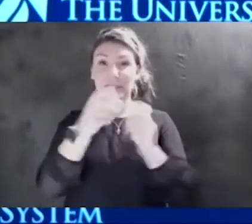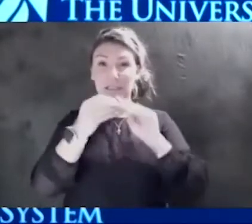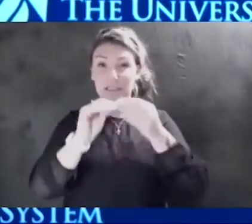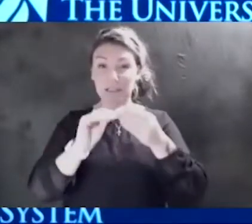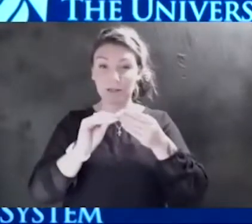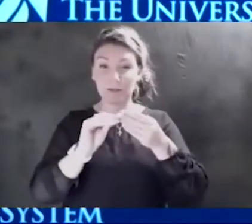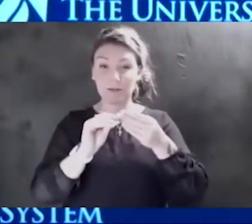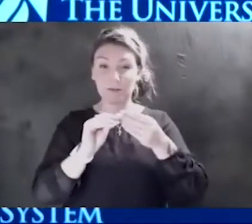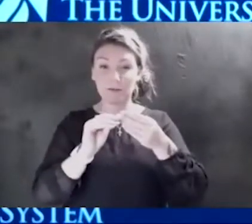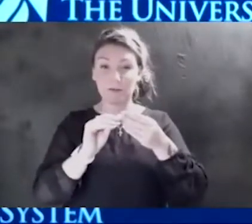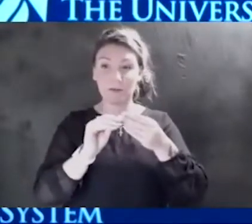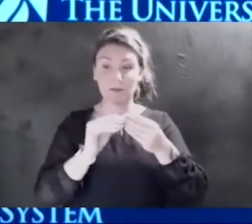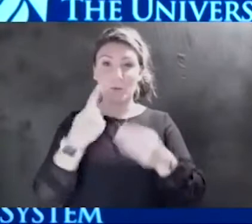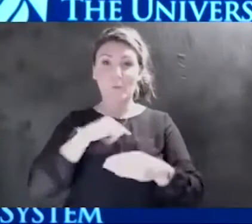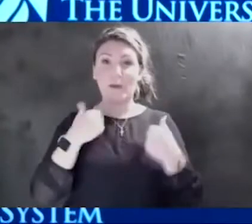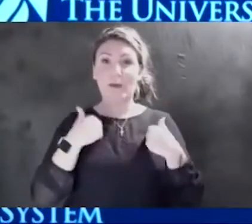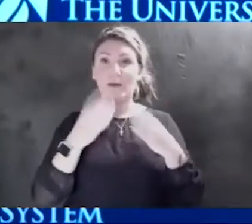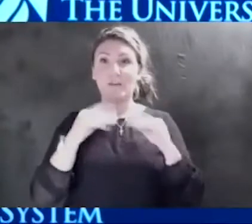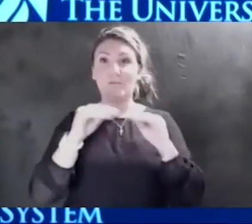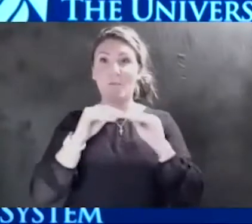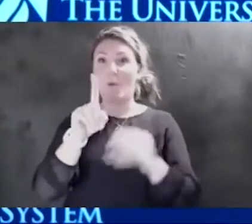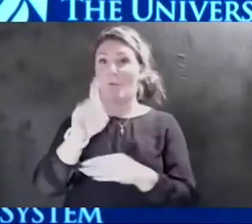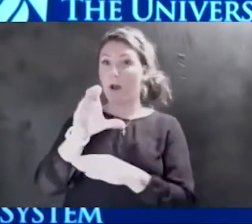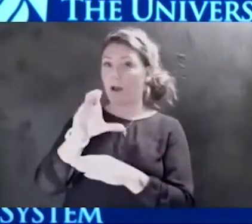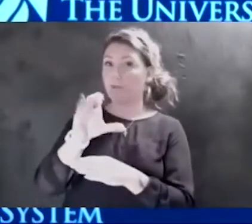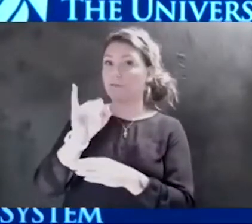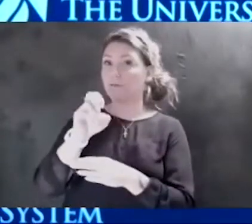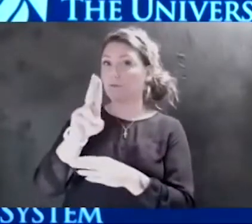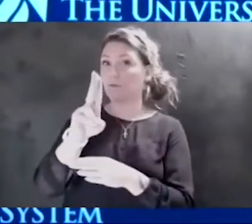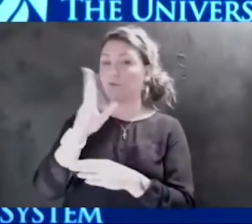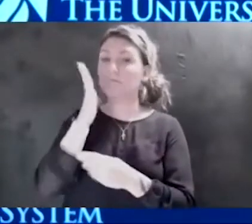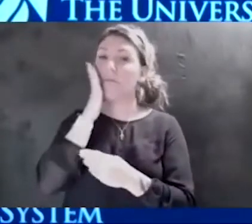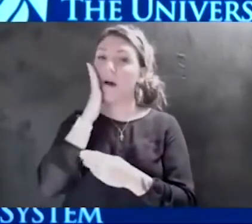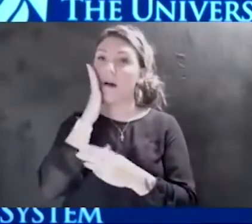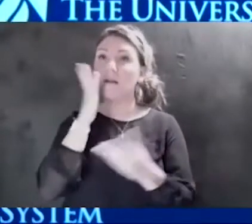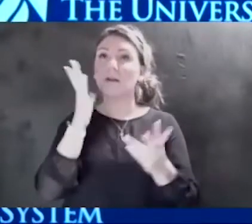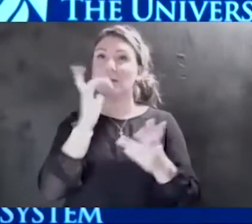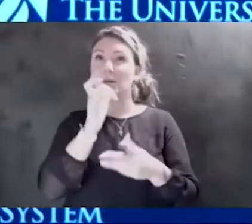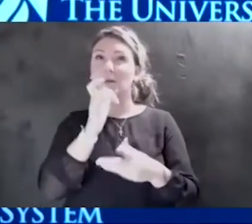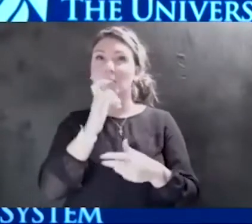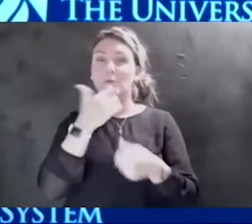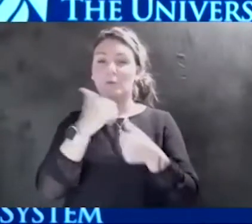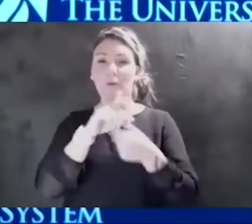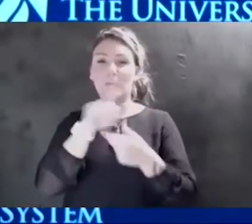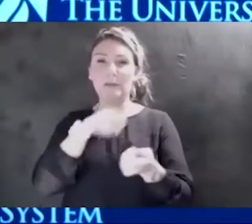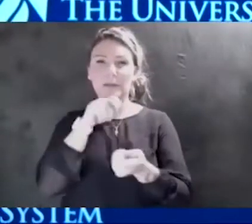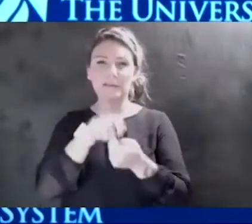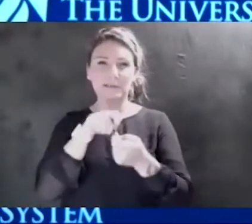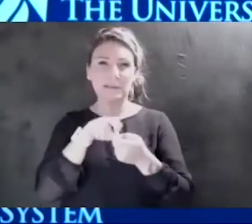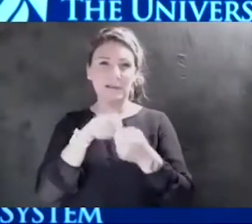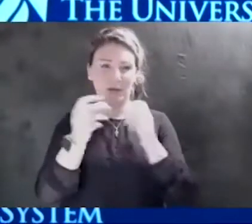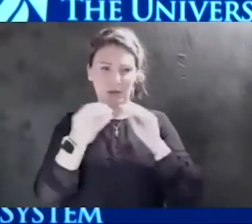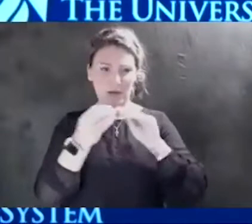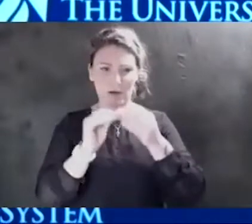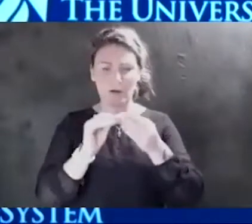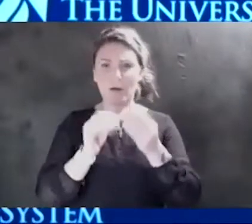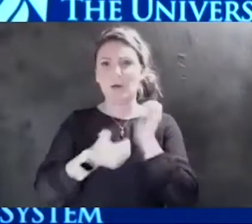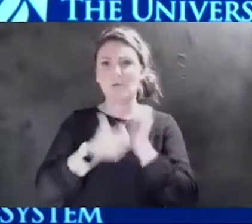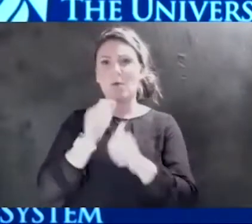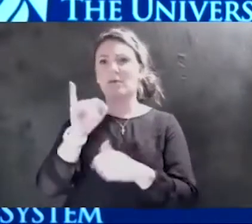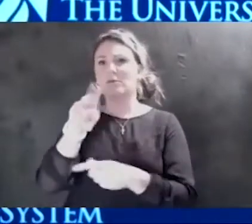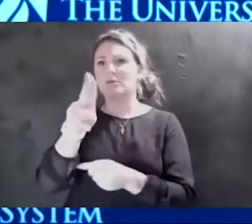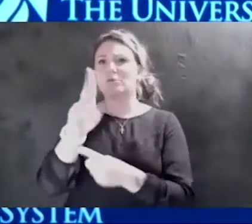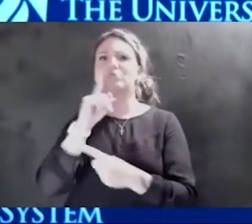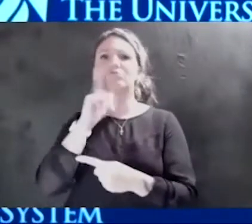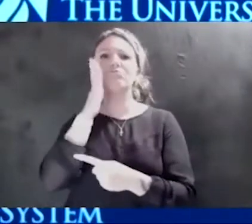have more than 100 ICU beds. I don't remember the exact number right now, and most of our ICU beds are occupied because our overall census is so